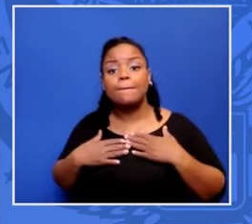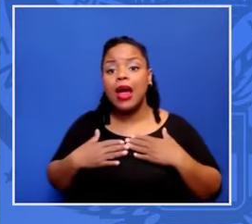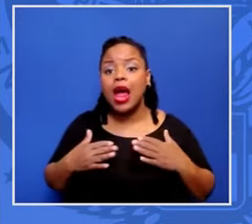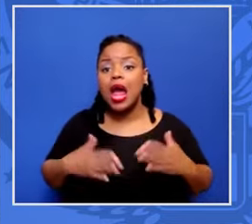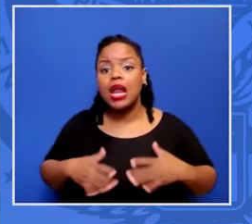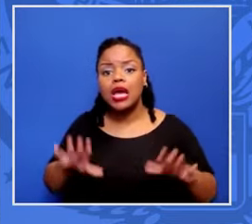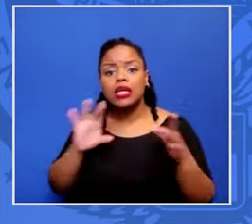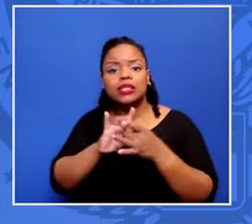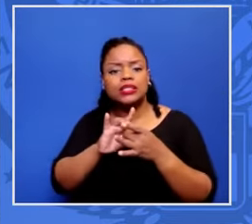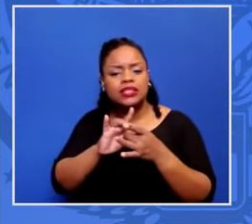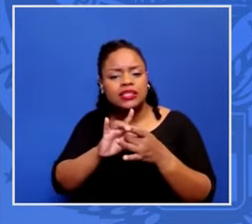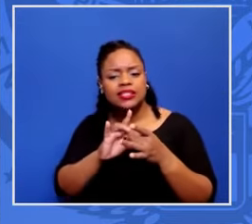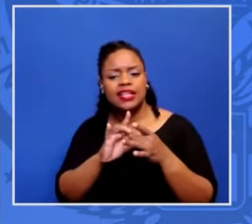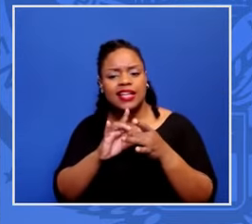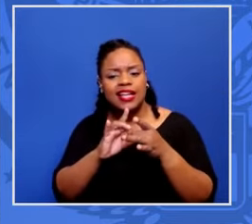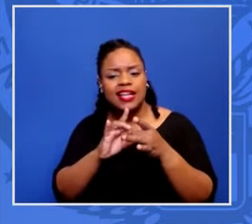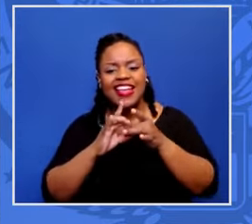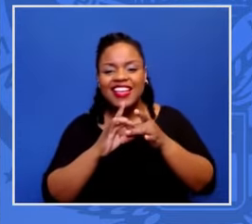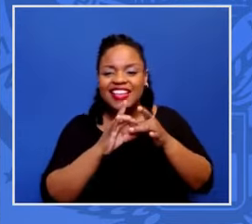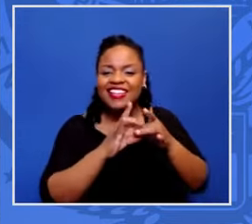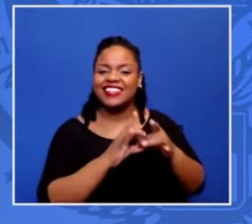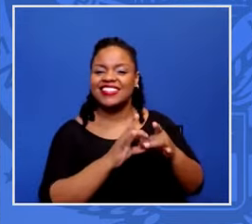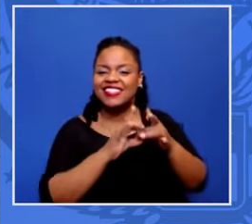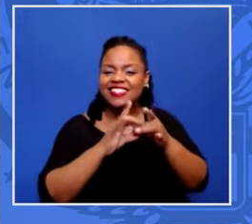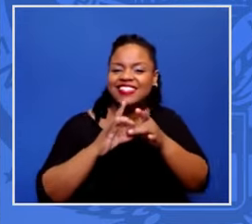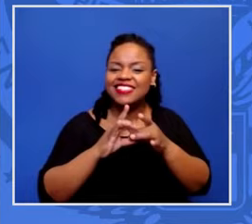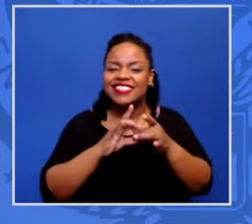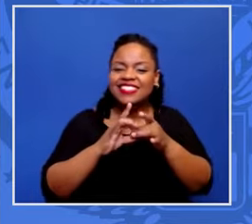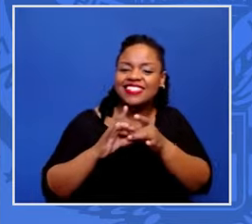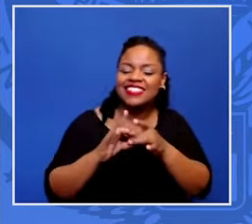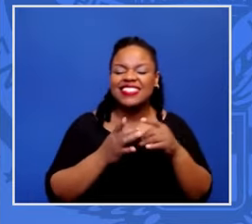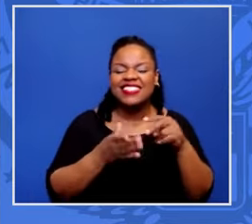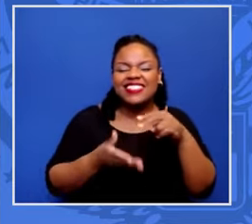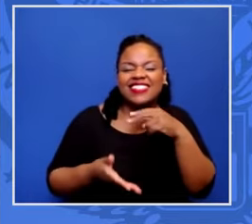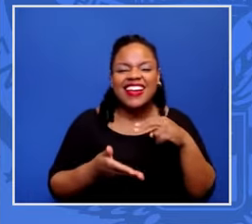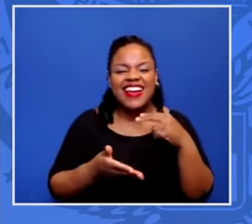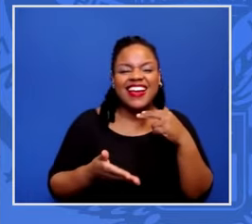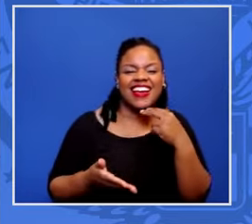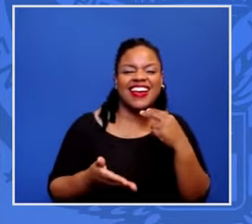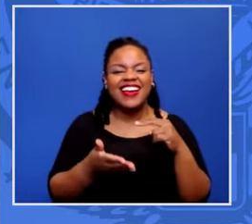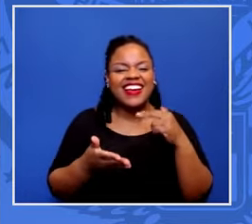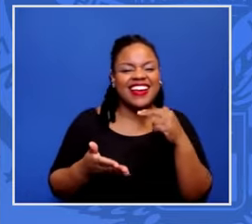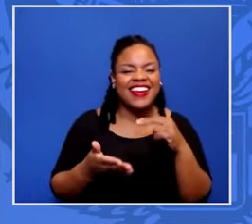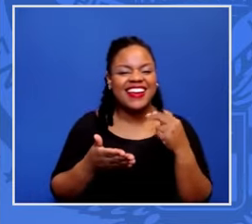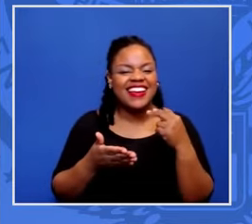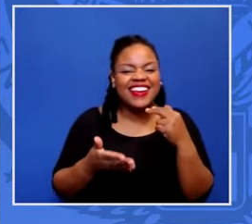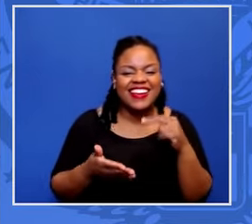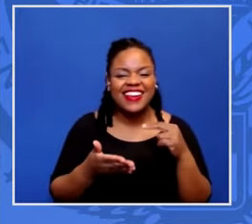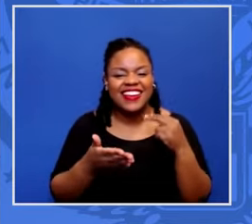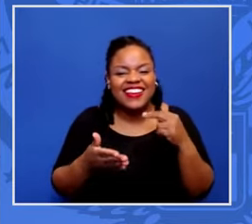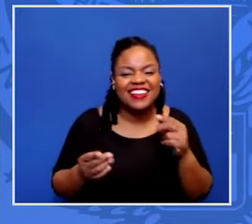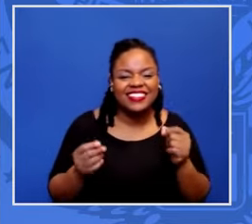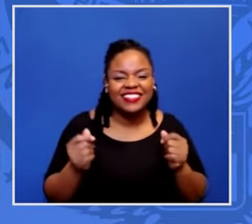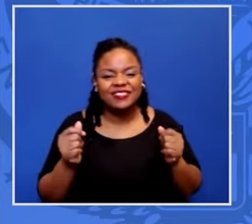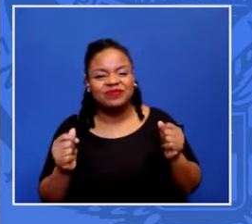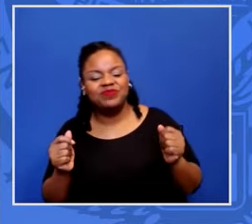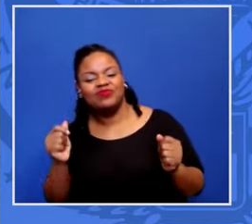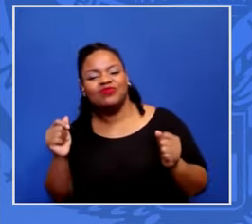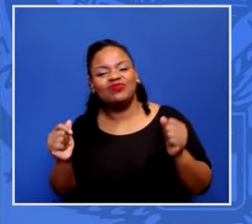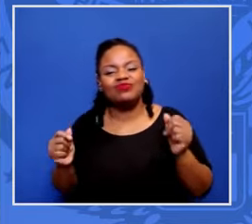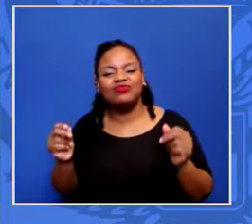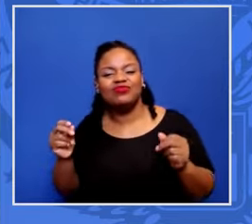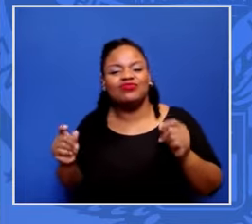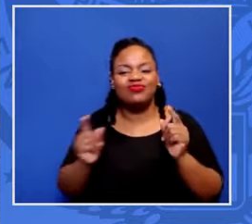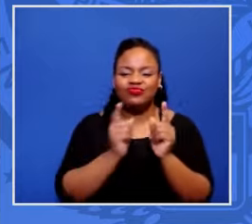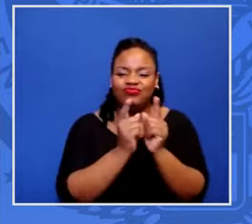Despacito. Quiero desnudarte a besos despacito. Firma en las paredes de tu laberinto. Y hacer de tu cuerpo todo un